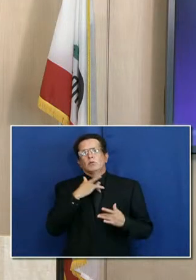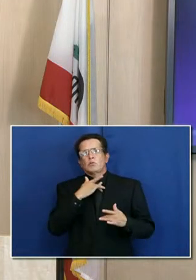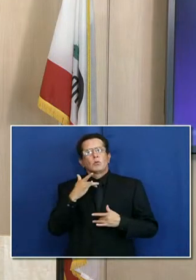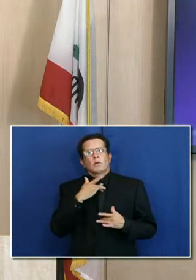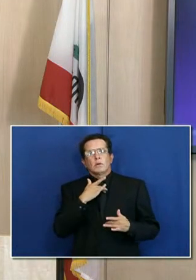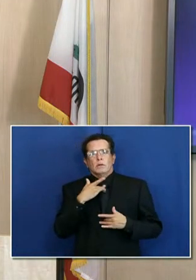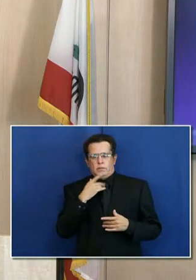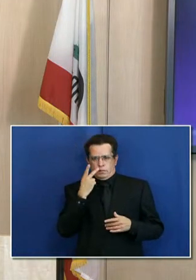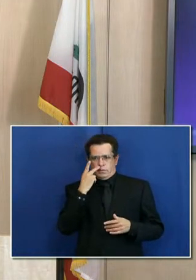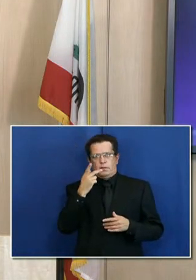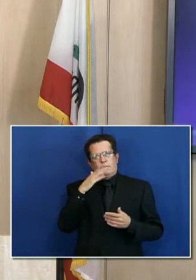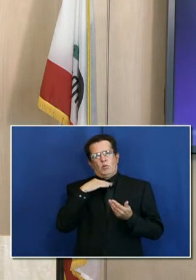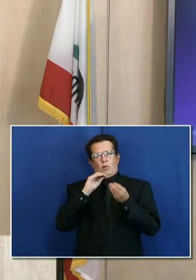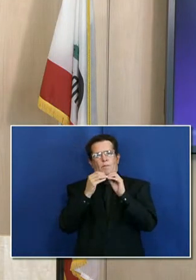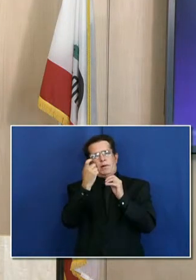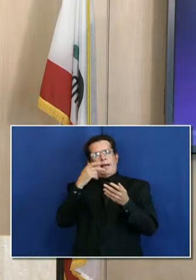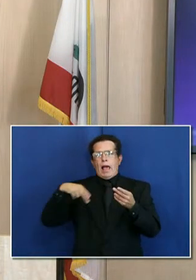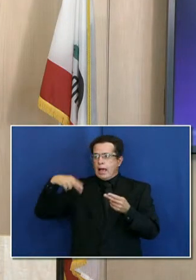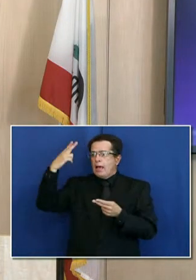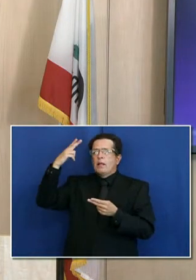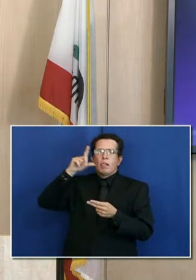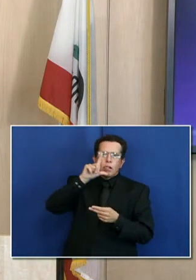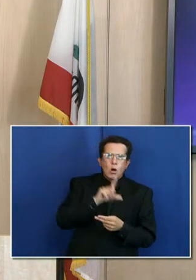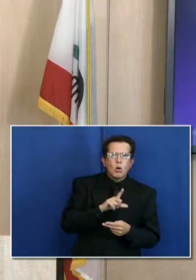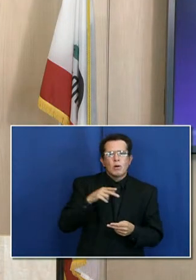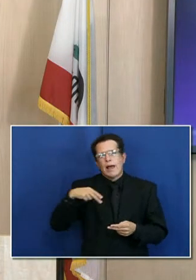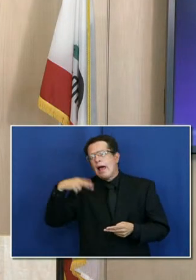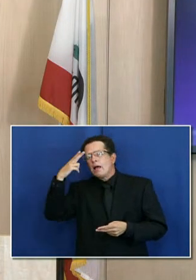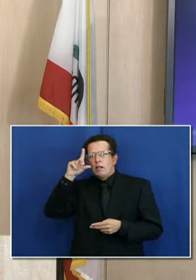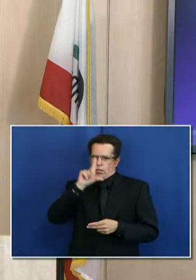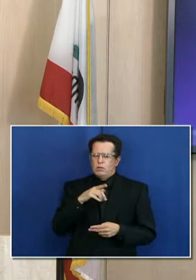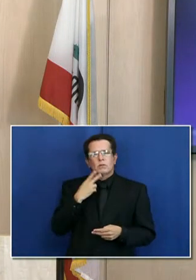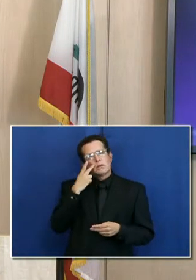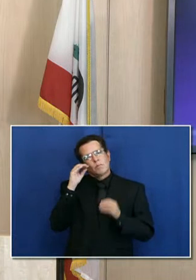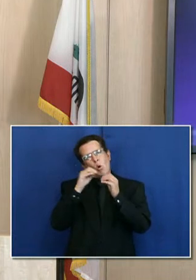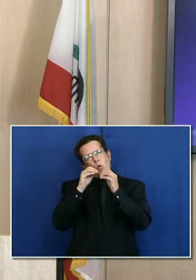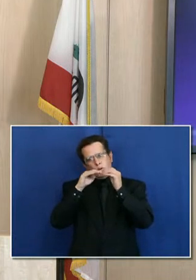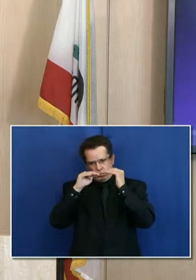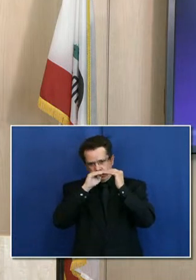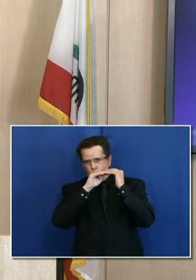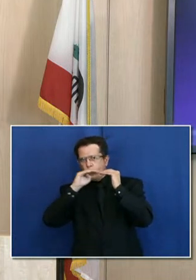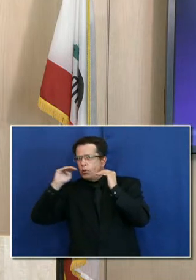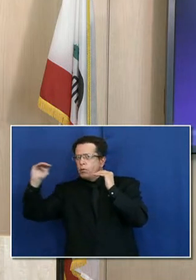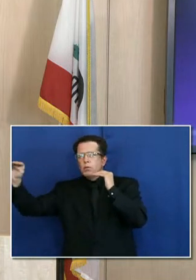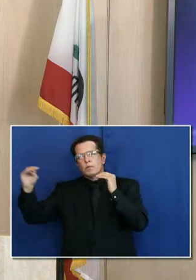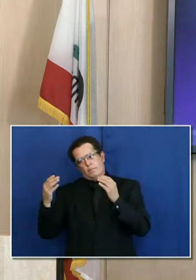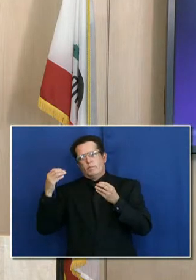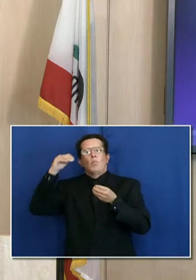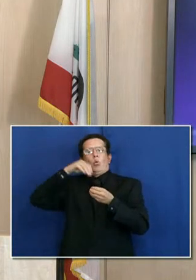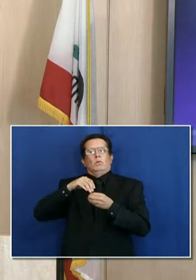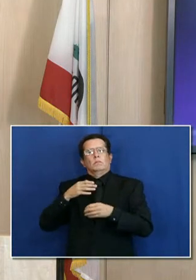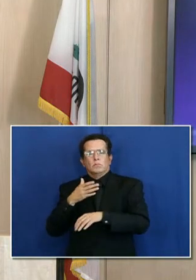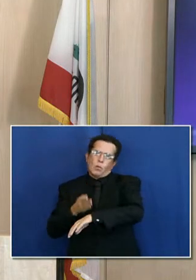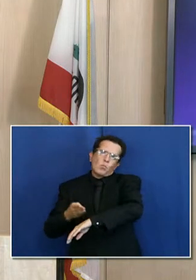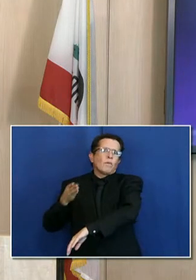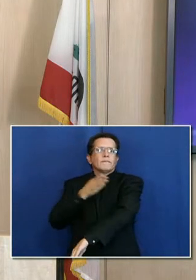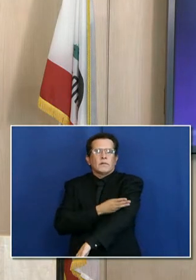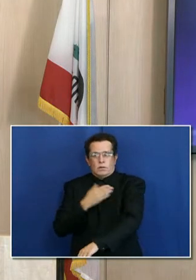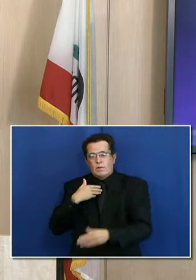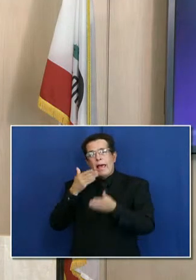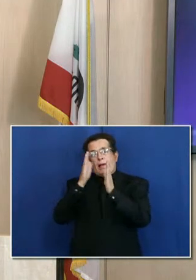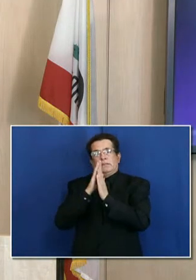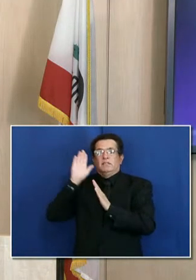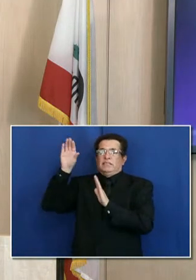constant seesaw back and forth, and we would like to see moving forward a smooth, steady, and even recovery. We have asked the state